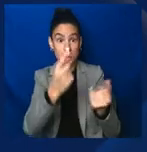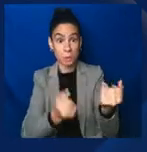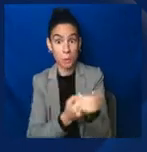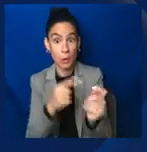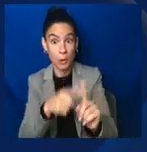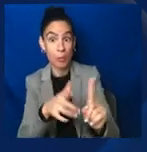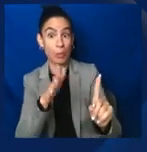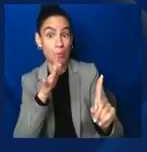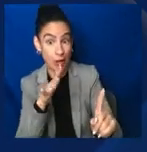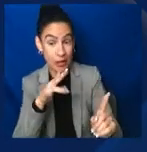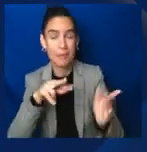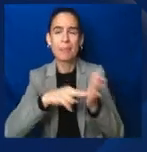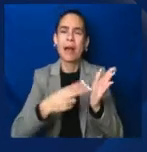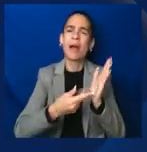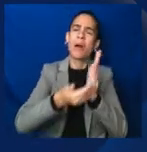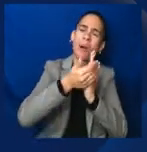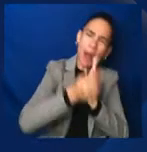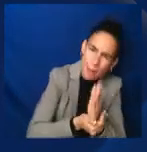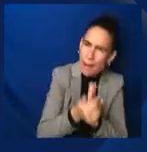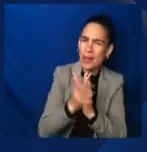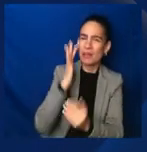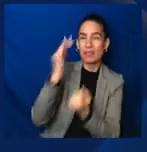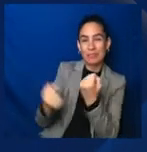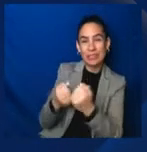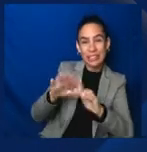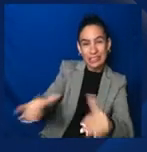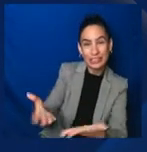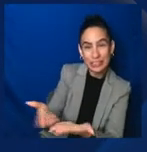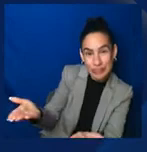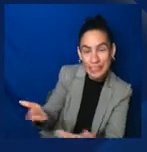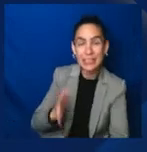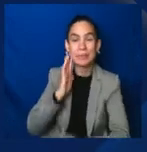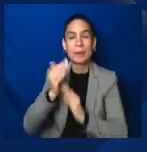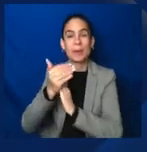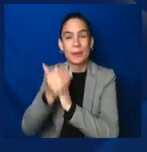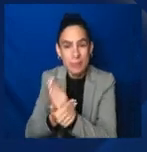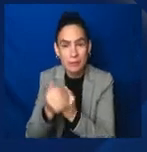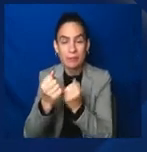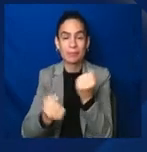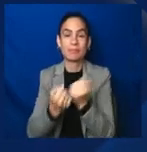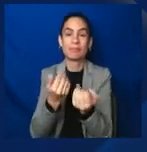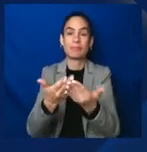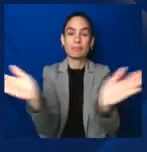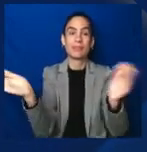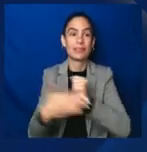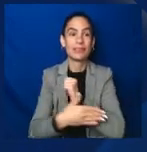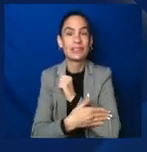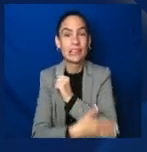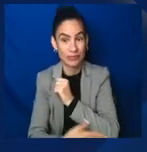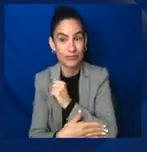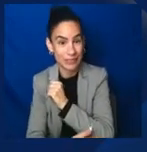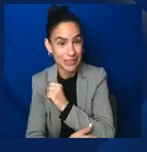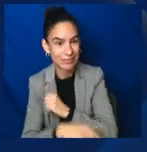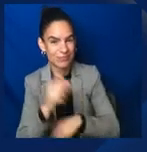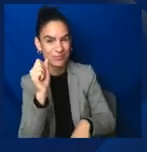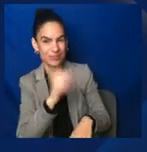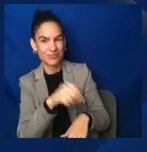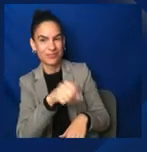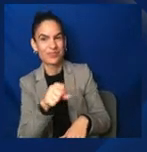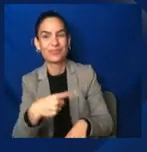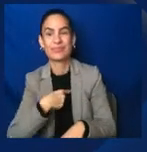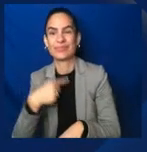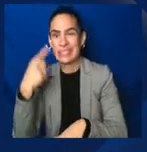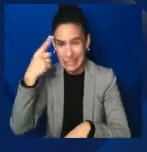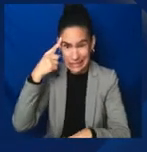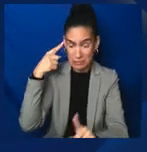country. It's just that basic. It's so important. And I think immediately, we'll feel the impact of that and see